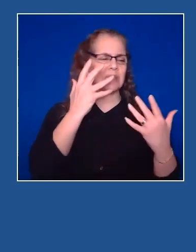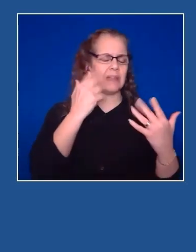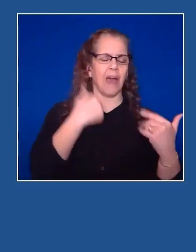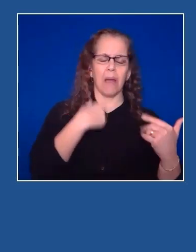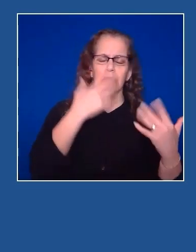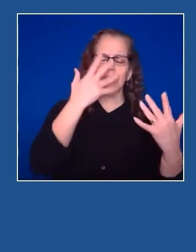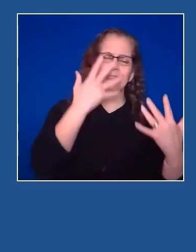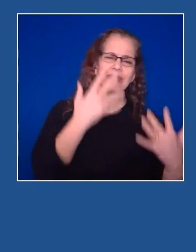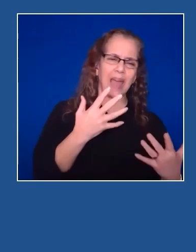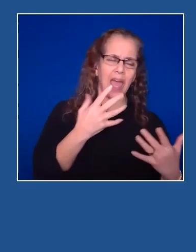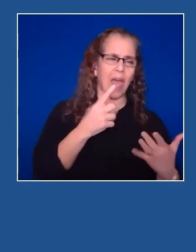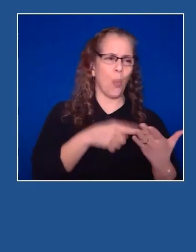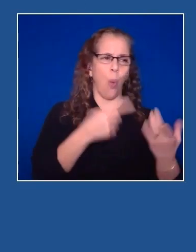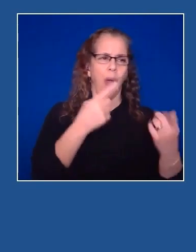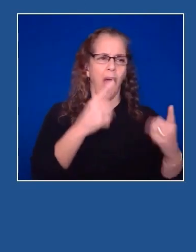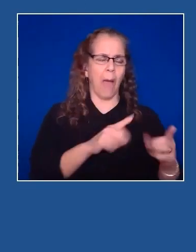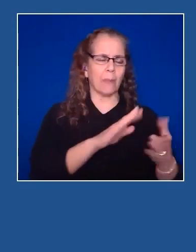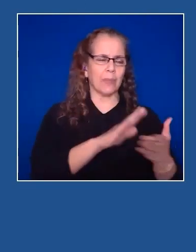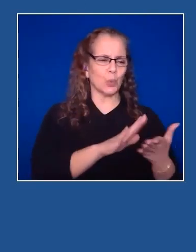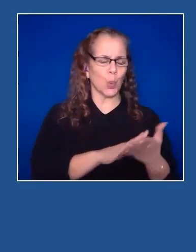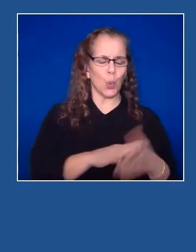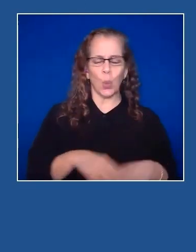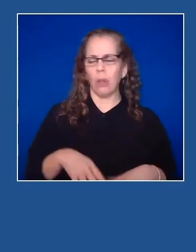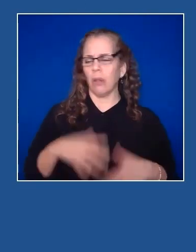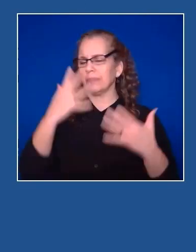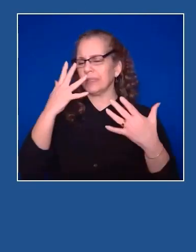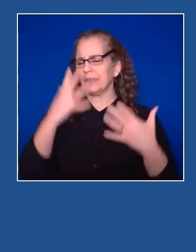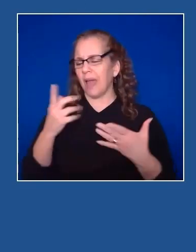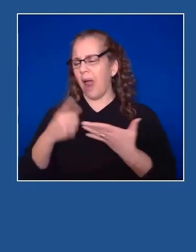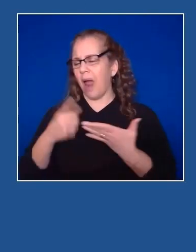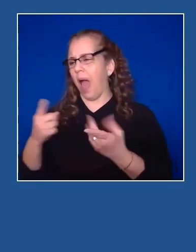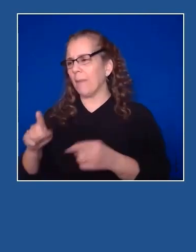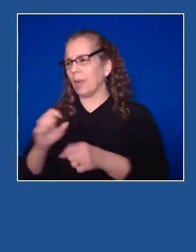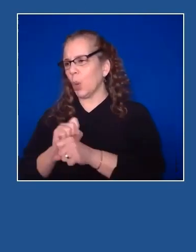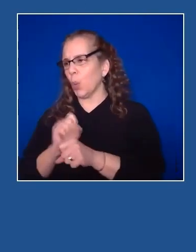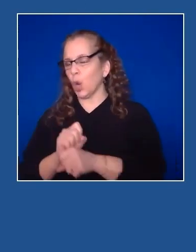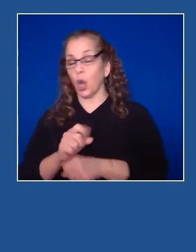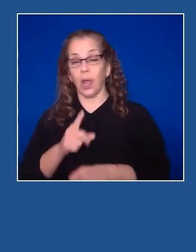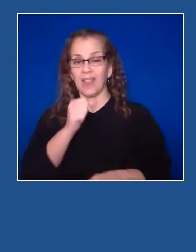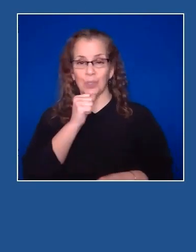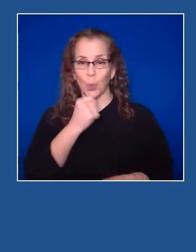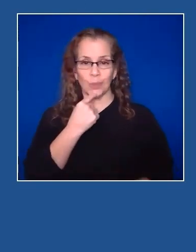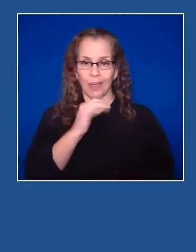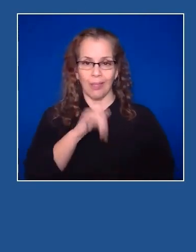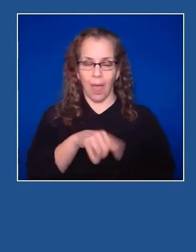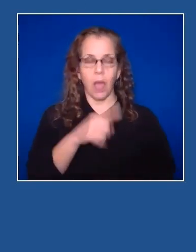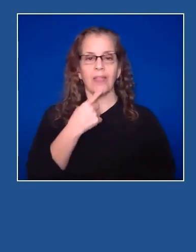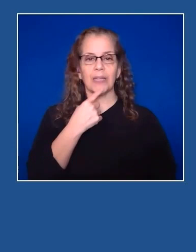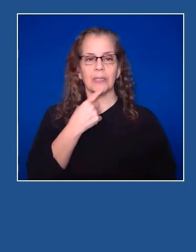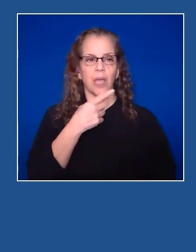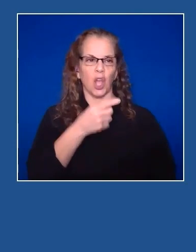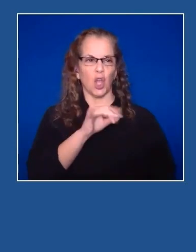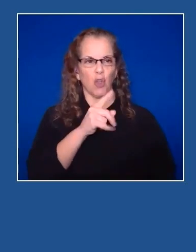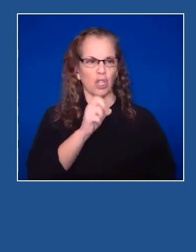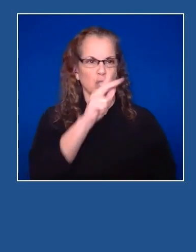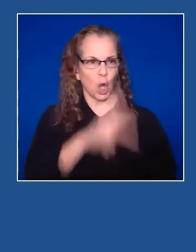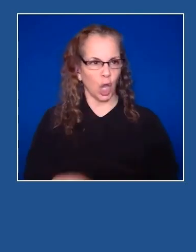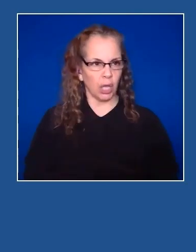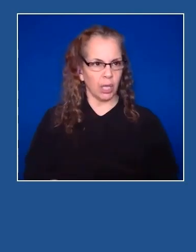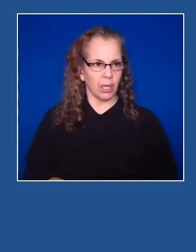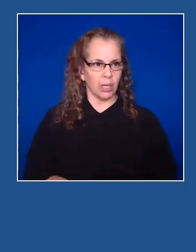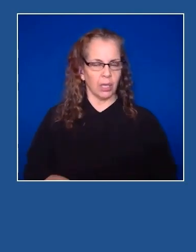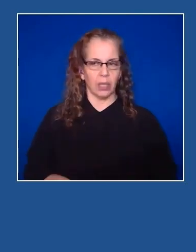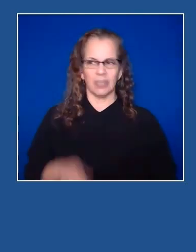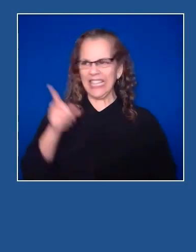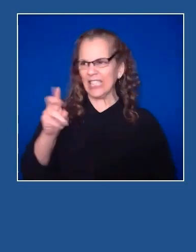work. They say, so-and-so is a jerk, right? Or you're a jerk, okay? That's